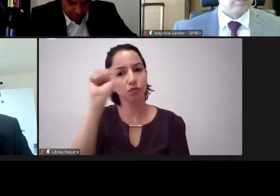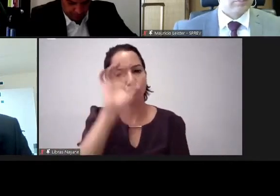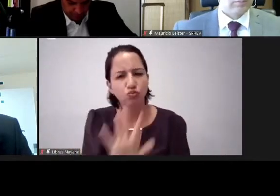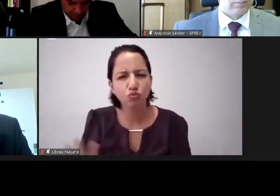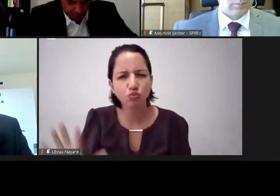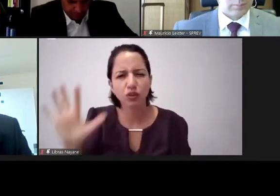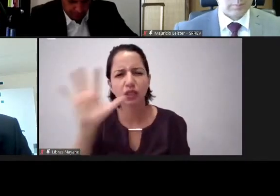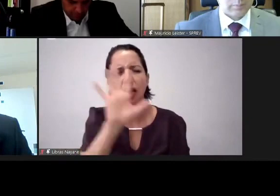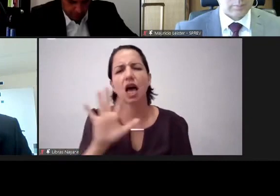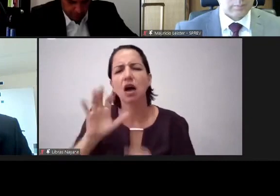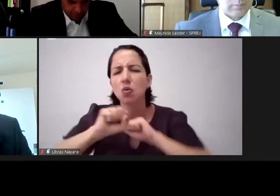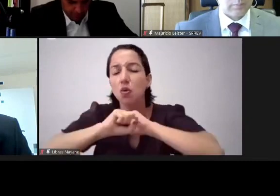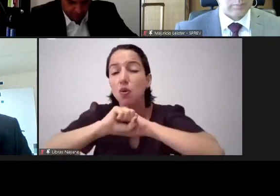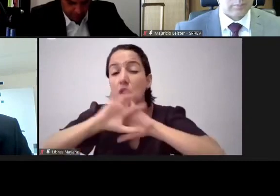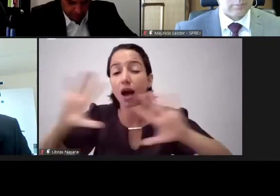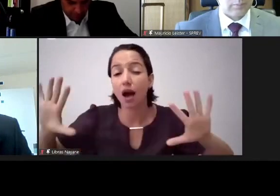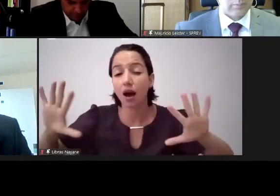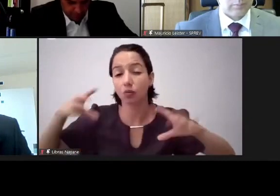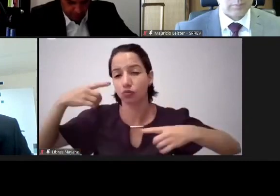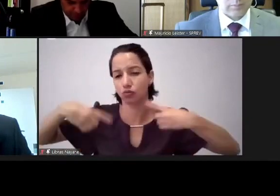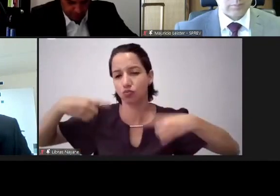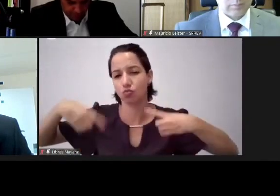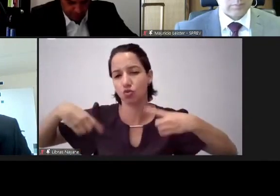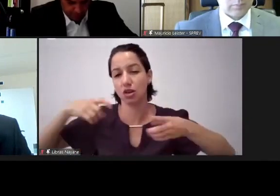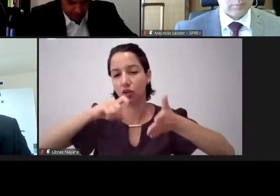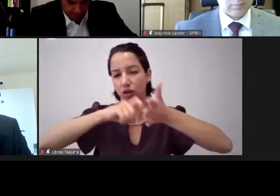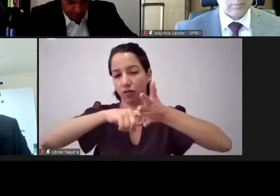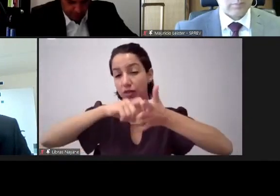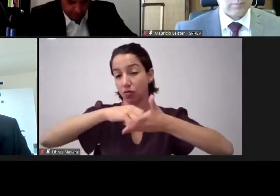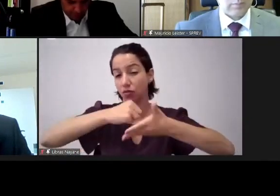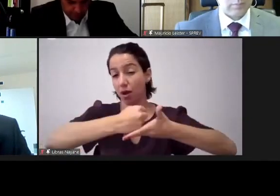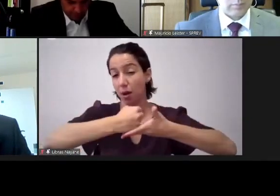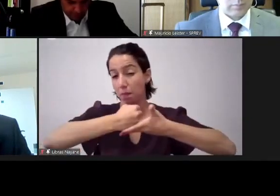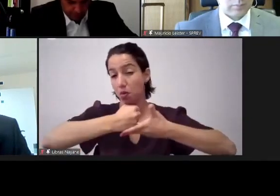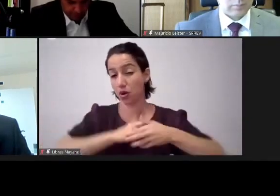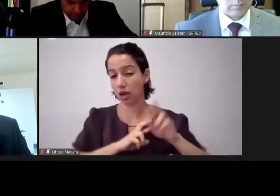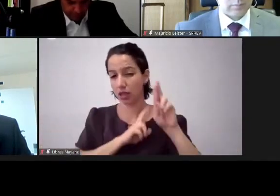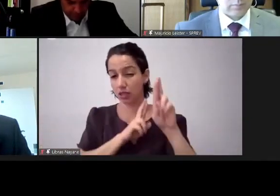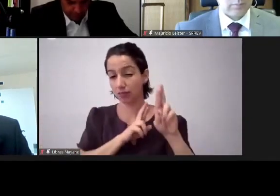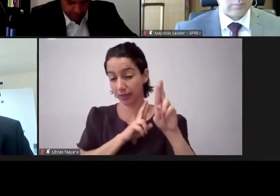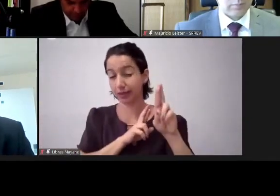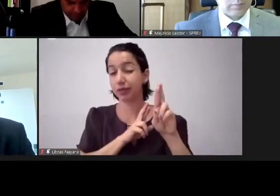we'll have a clear understanding that will help to